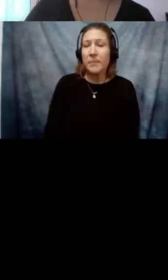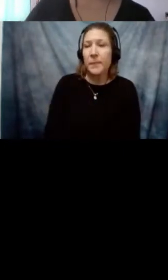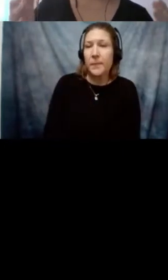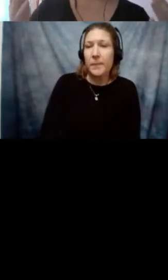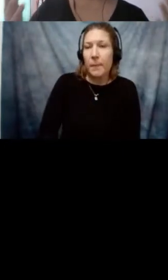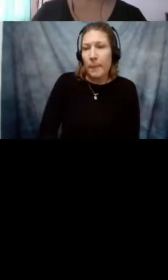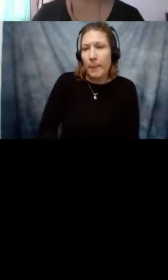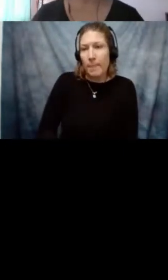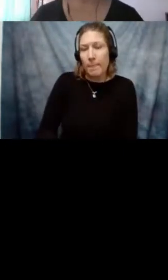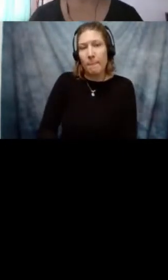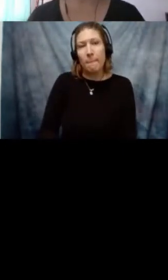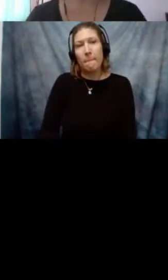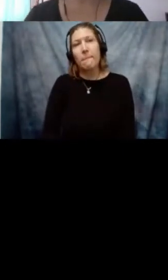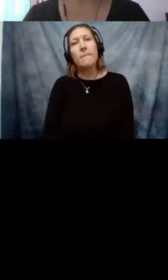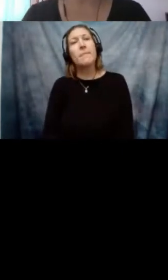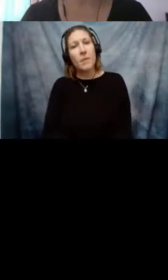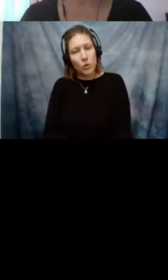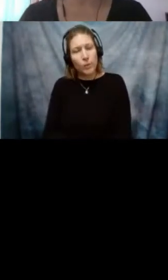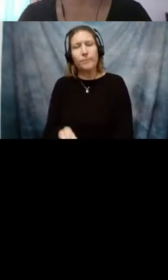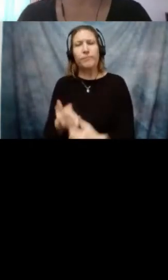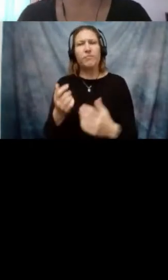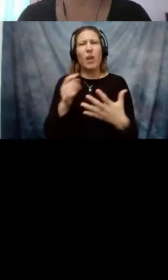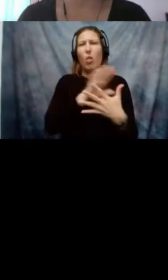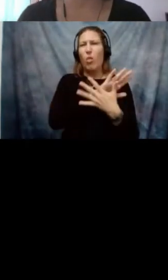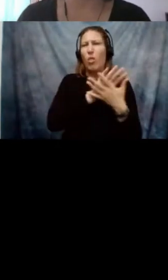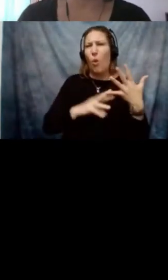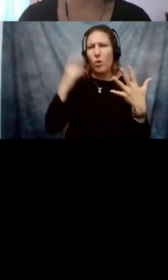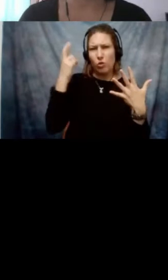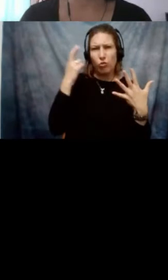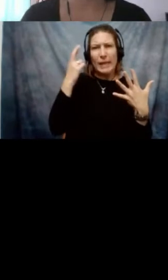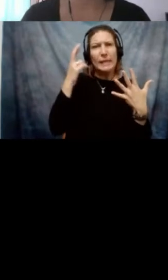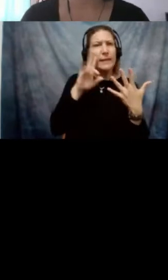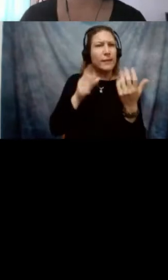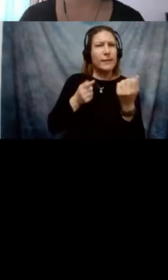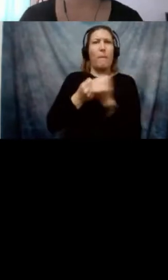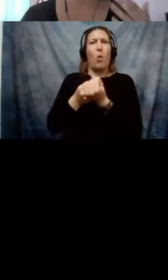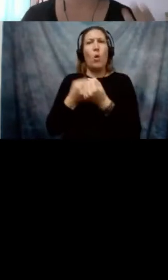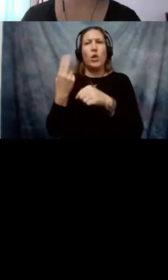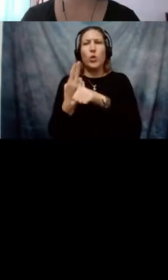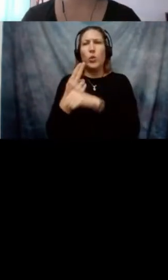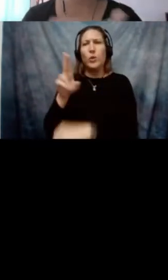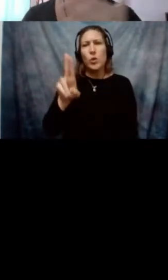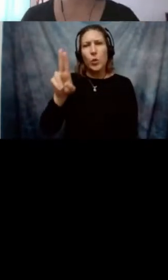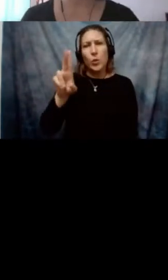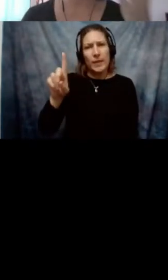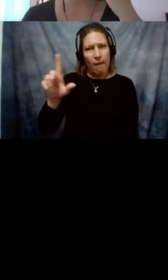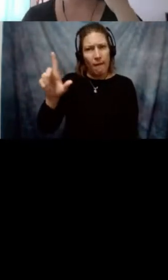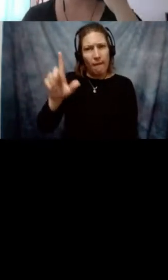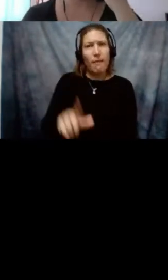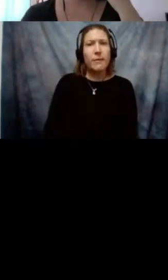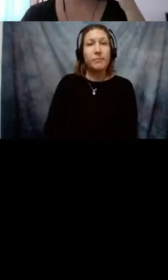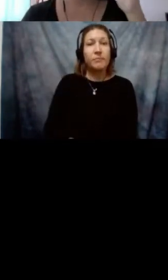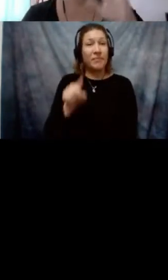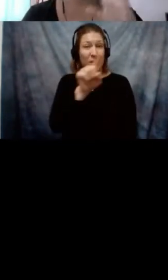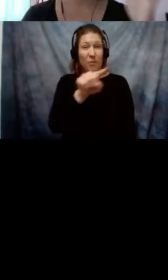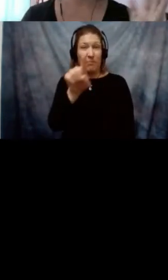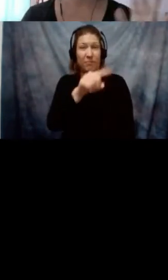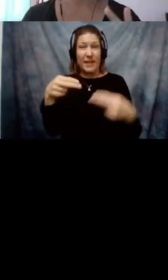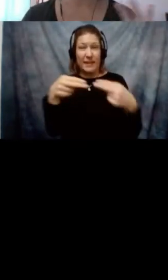So that's why we want to basically think about using UDL, and we'll see the benefits here that are listed here. But I want to